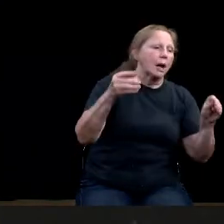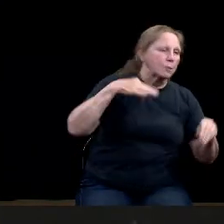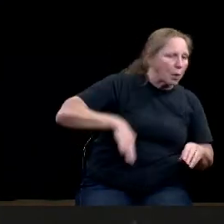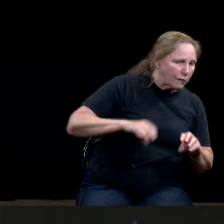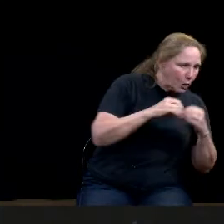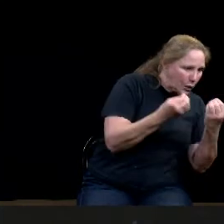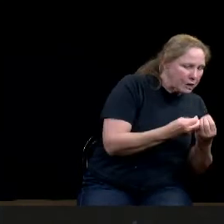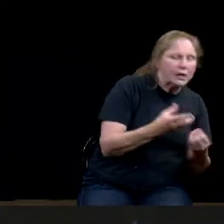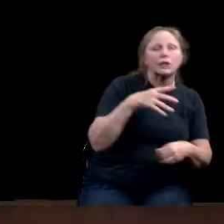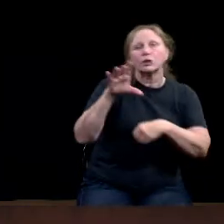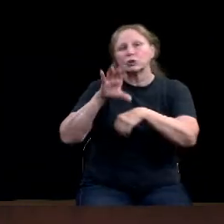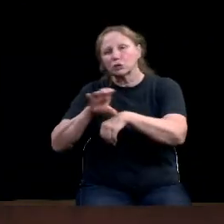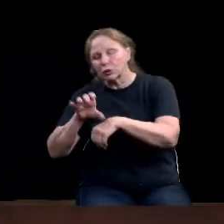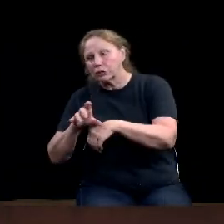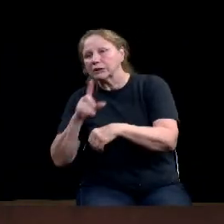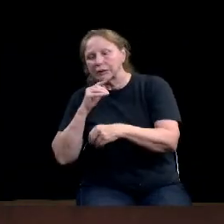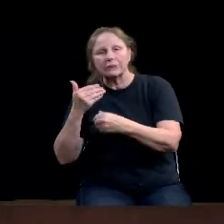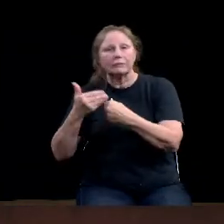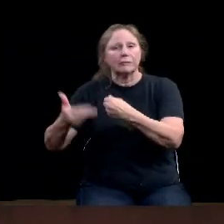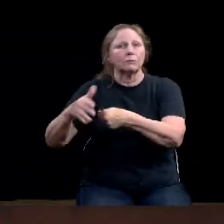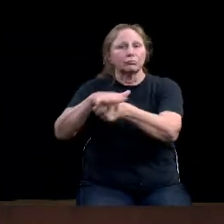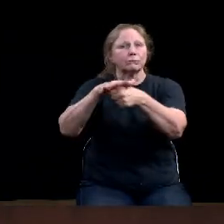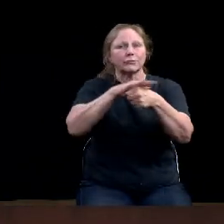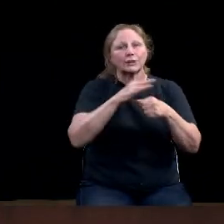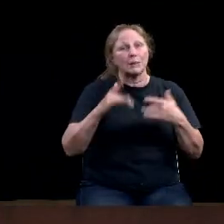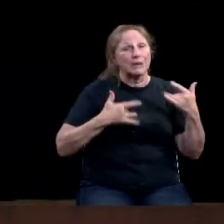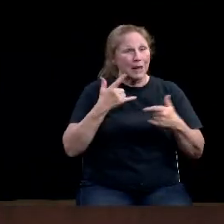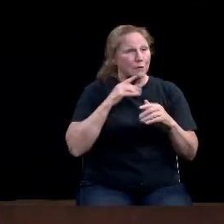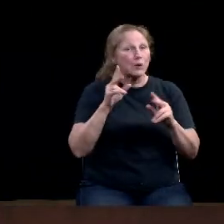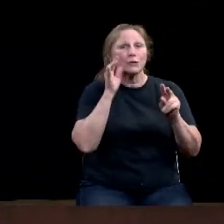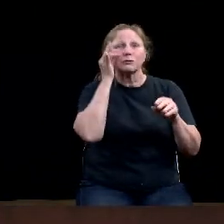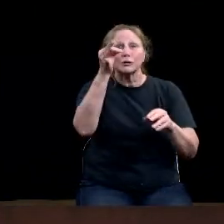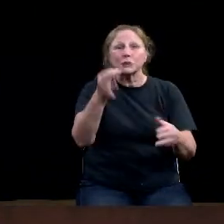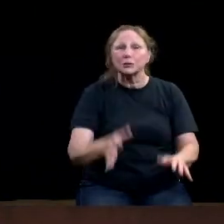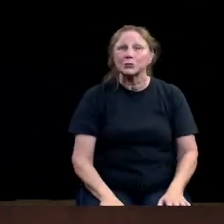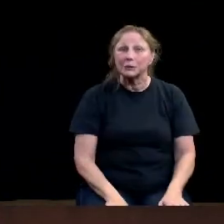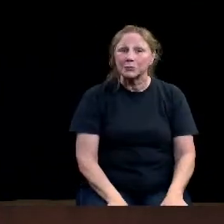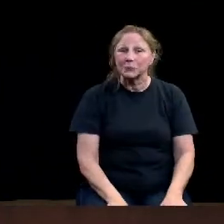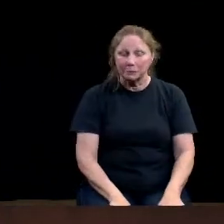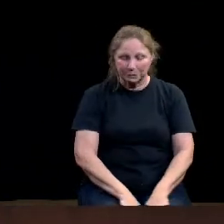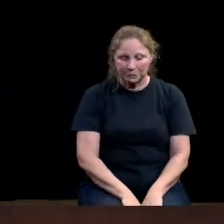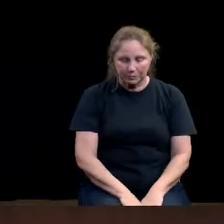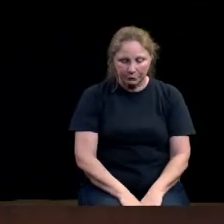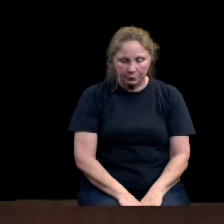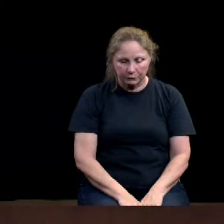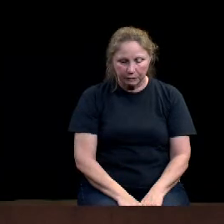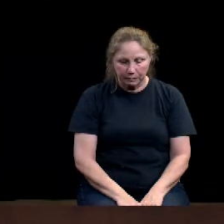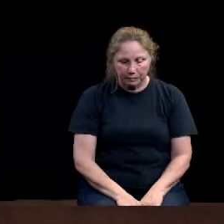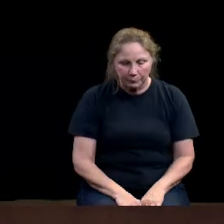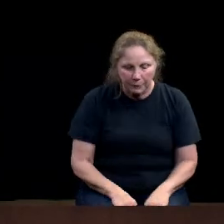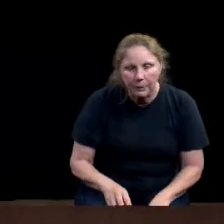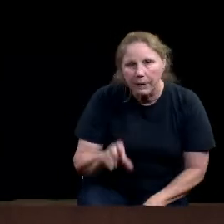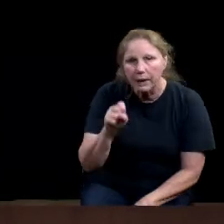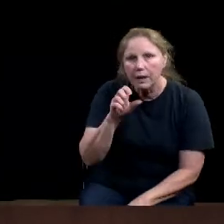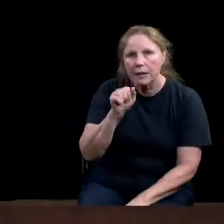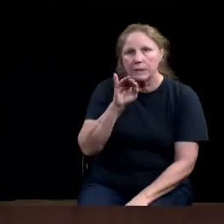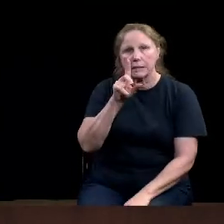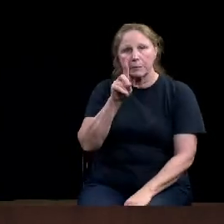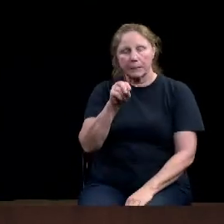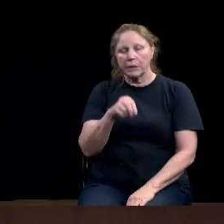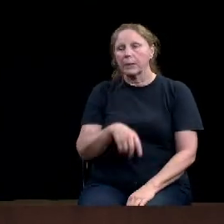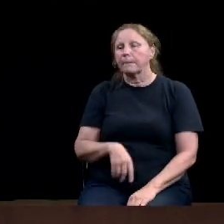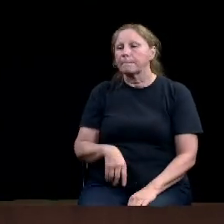Good afternoon. I am, like my council members, very honored and grateful to be able to serve another